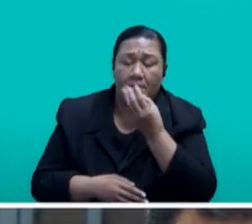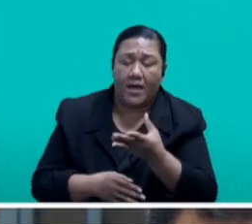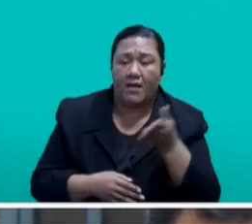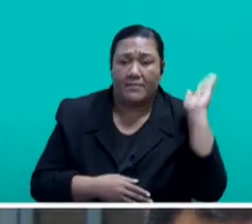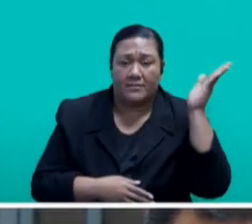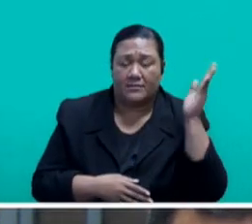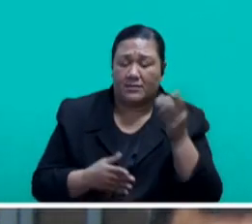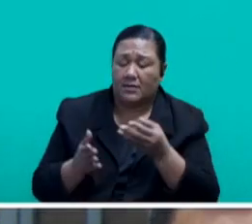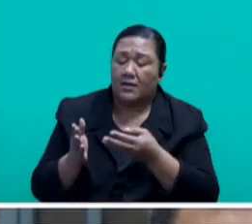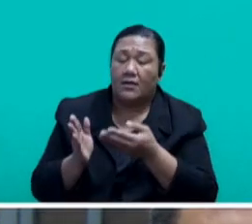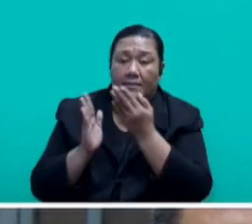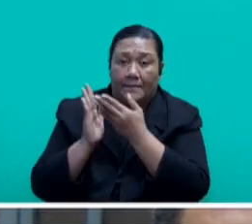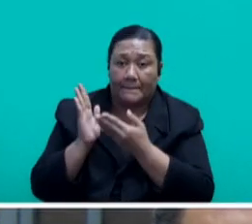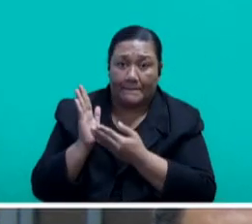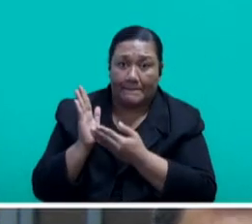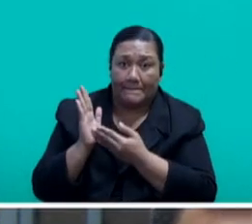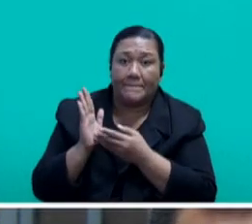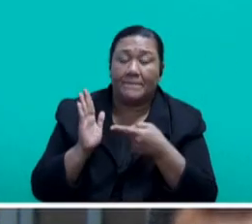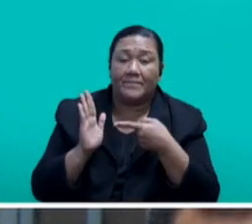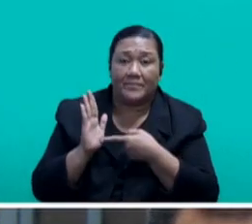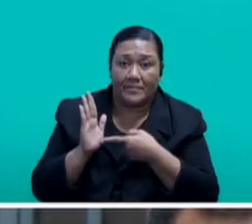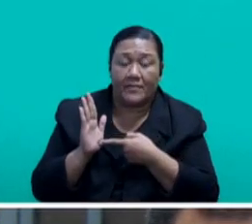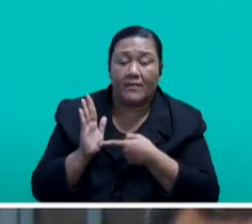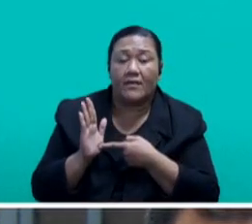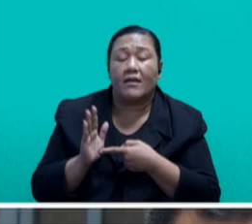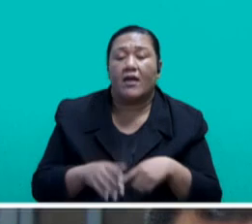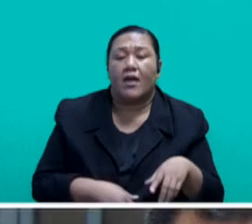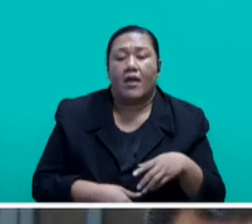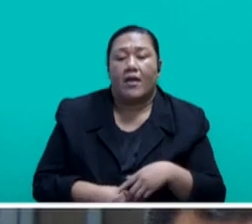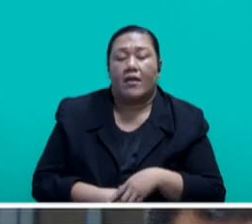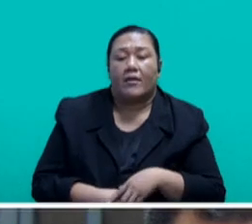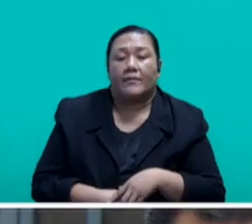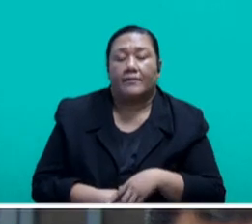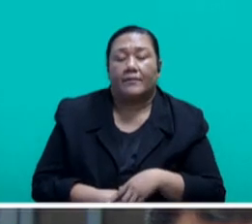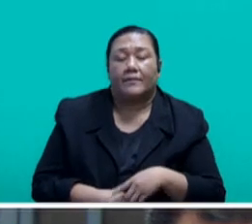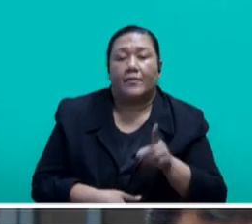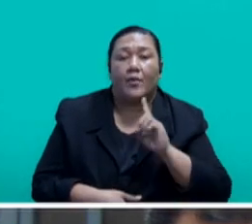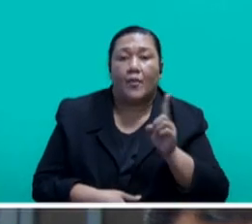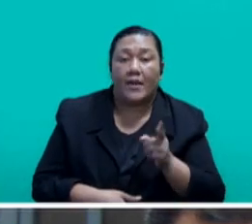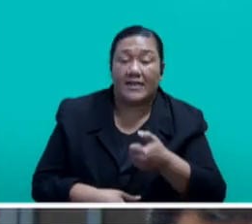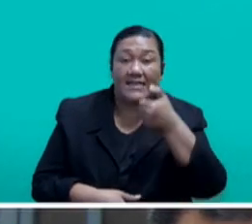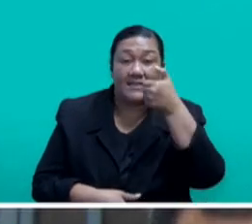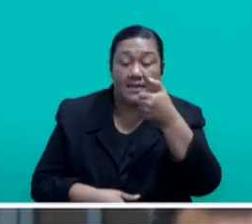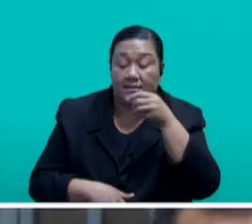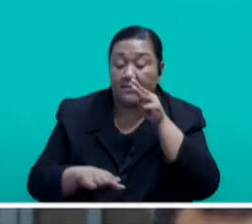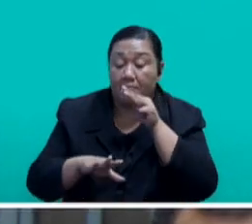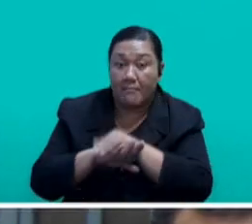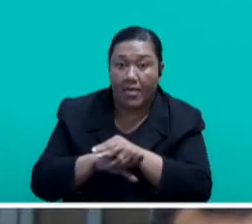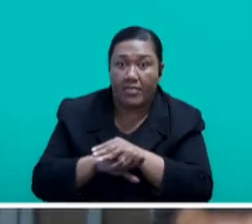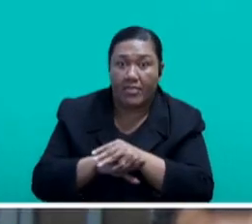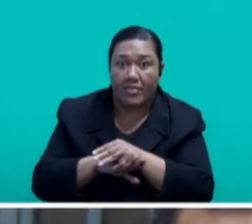budget address, the coalition government, although 6 months old with a mandate to deliver